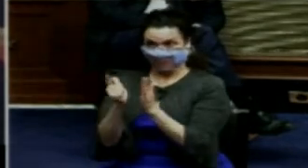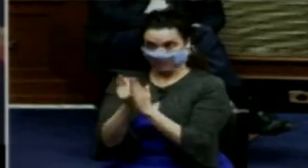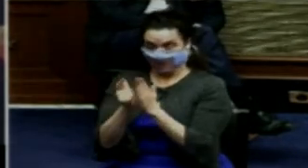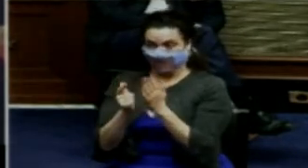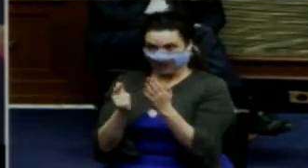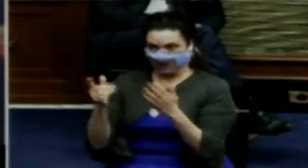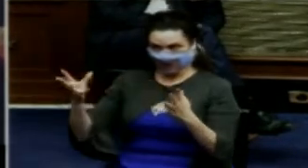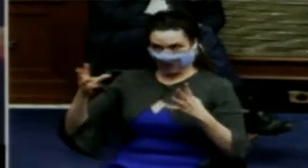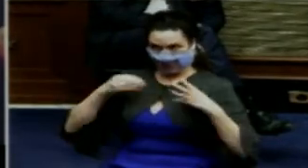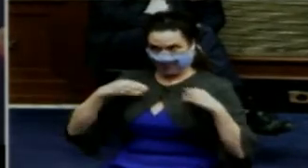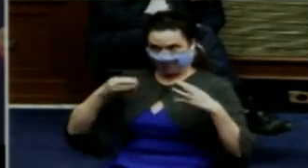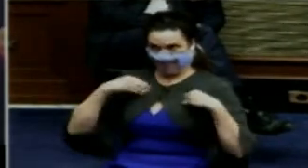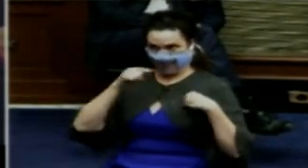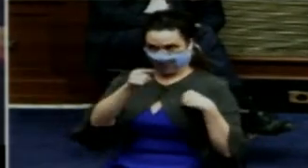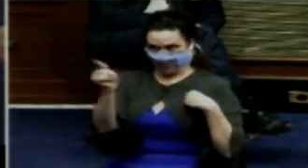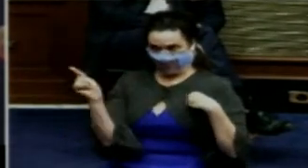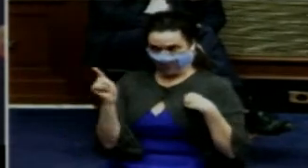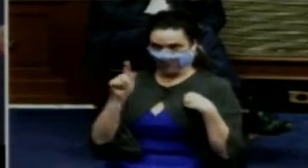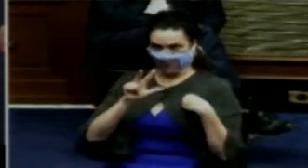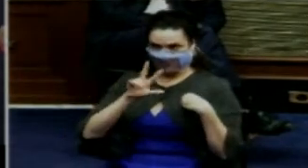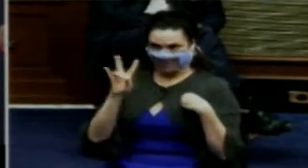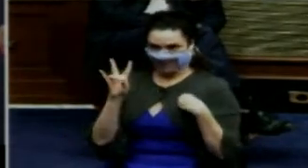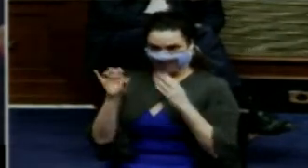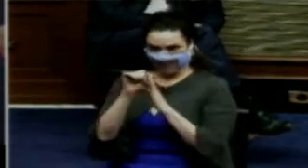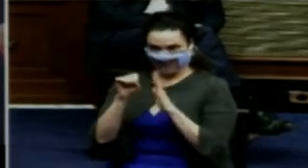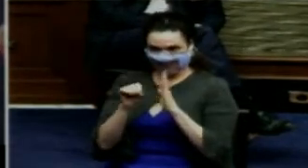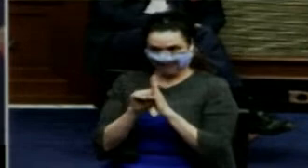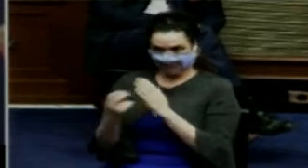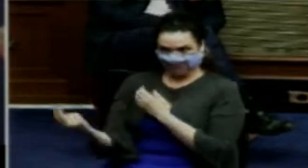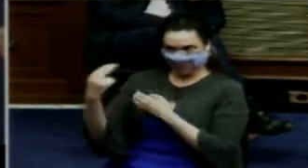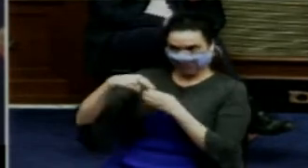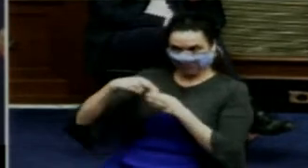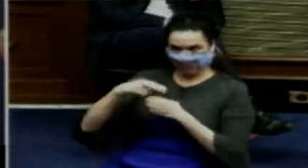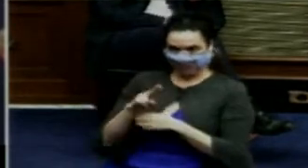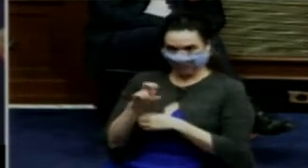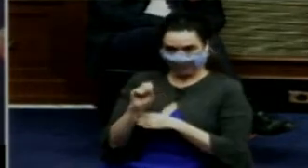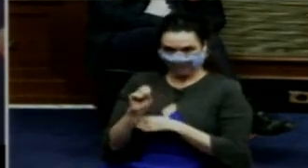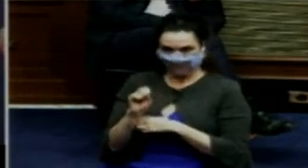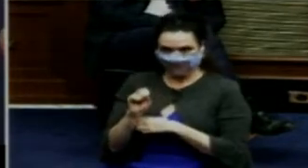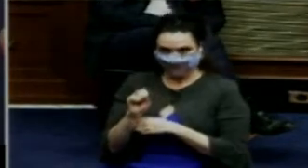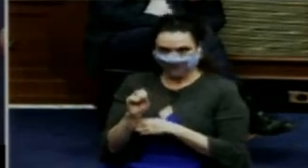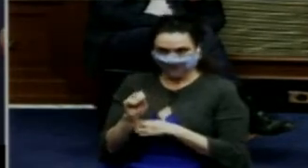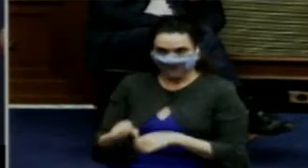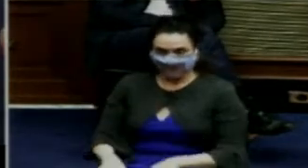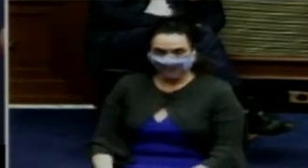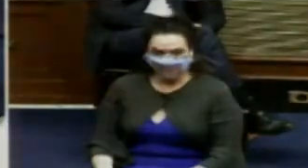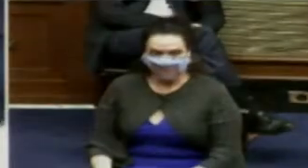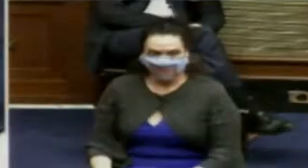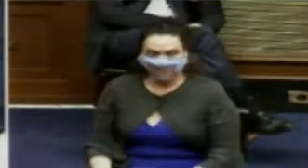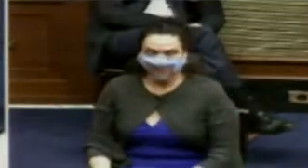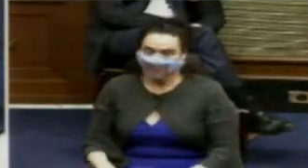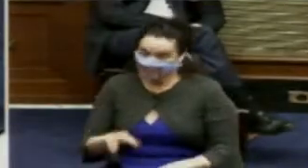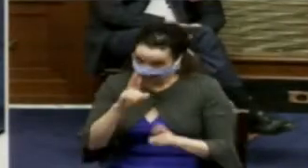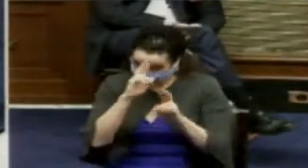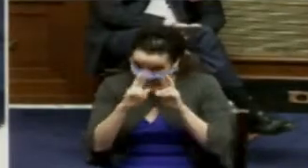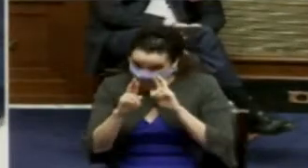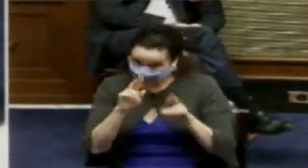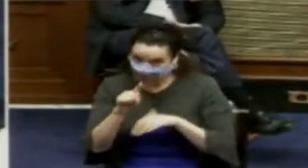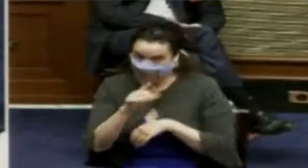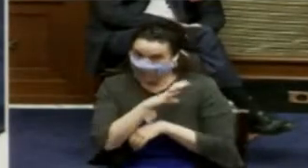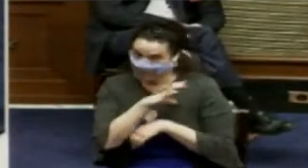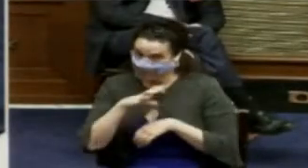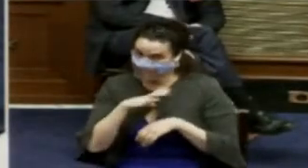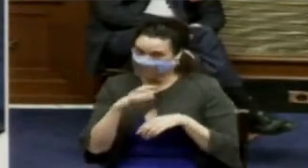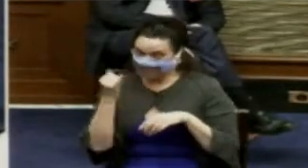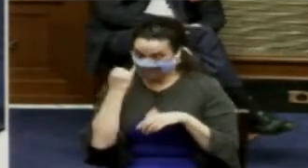to admit those 37 states as states into the union? Well, respectfully, Congressman, if I may